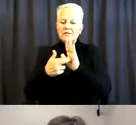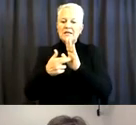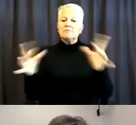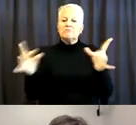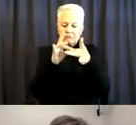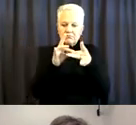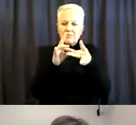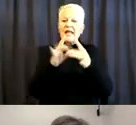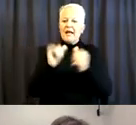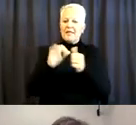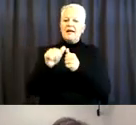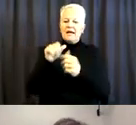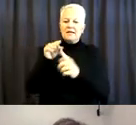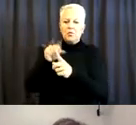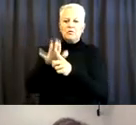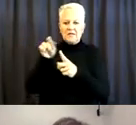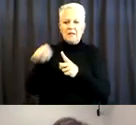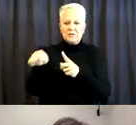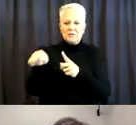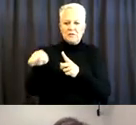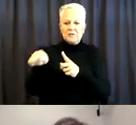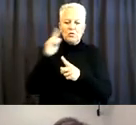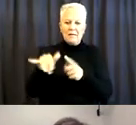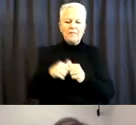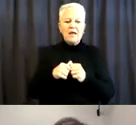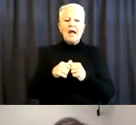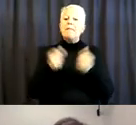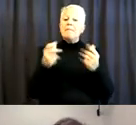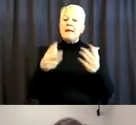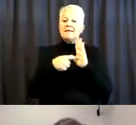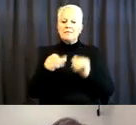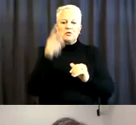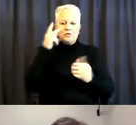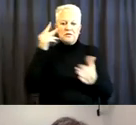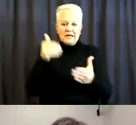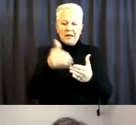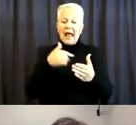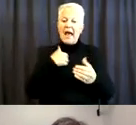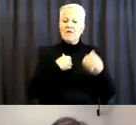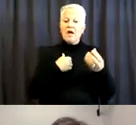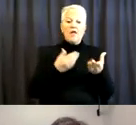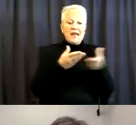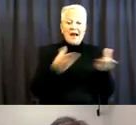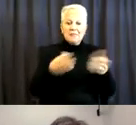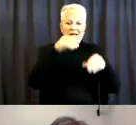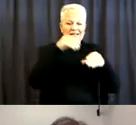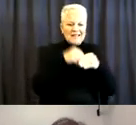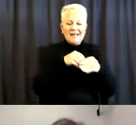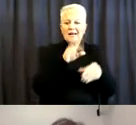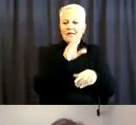my feel all along. A lot of the examples you'll see coming up have the object in the bin or the